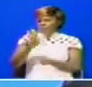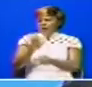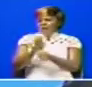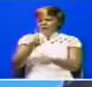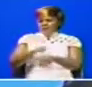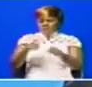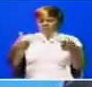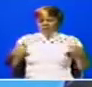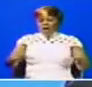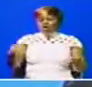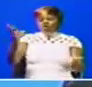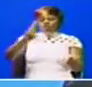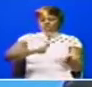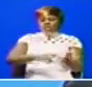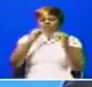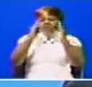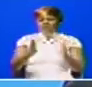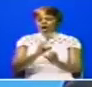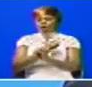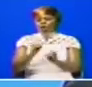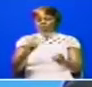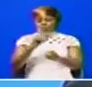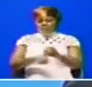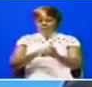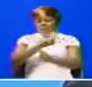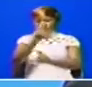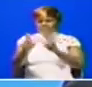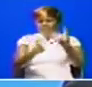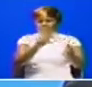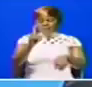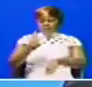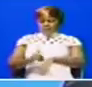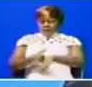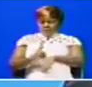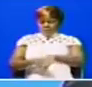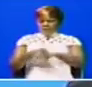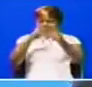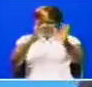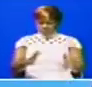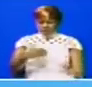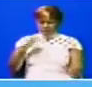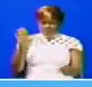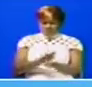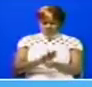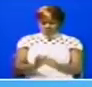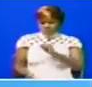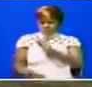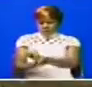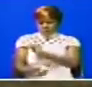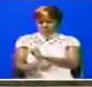well as allowing unregistered teachers into the school during the examination period. Victor Gale with more details on that story.